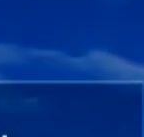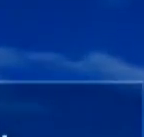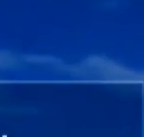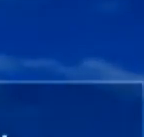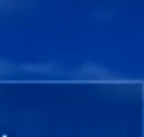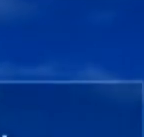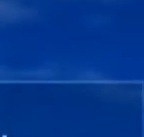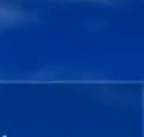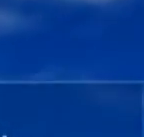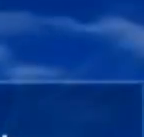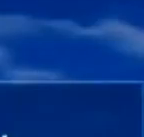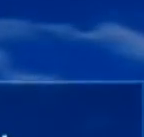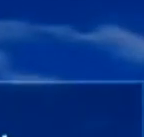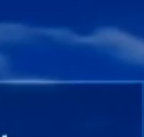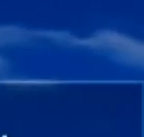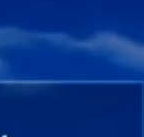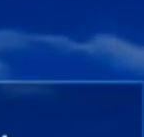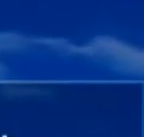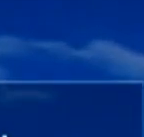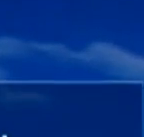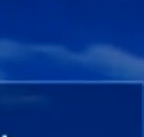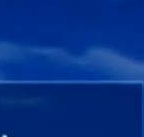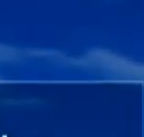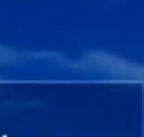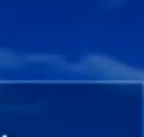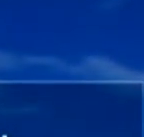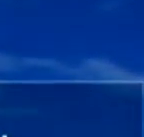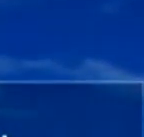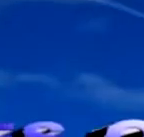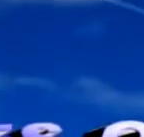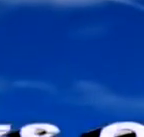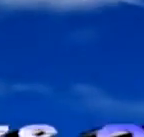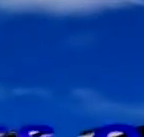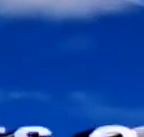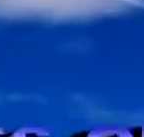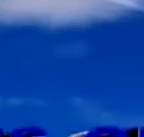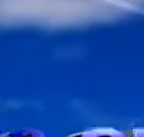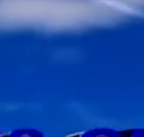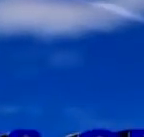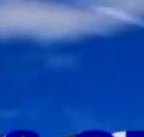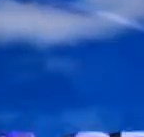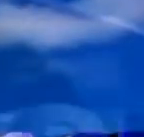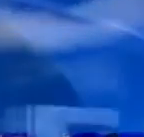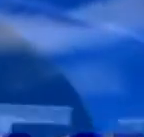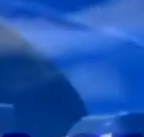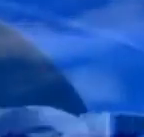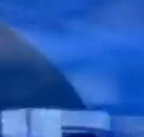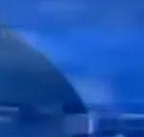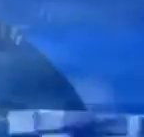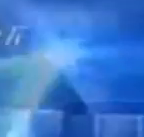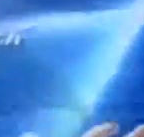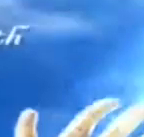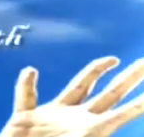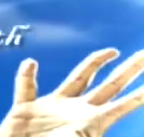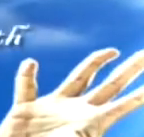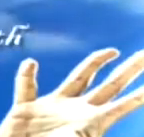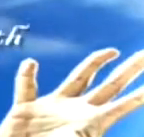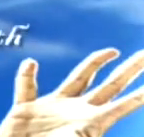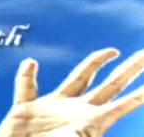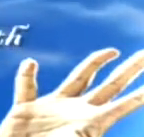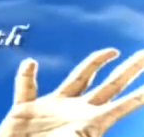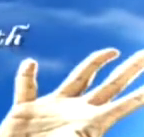tree. A life was willing there to give, that he from